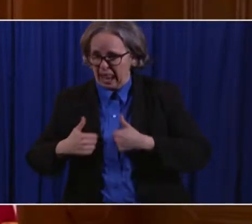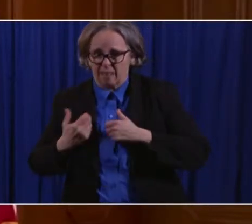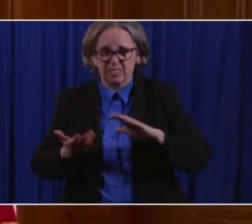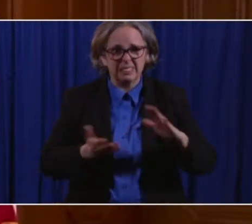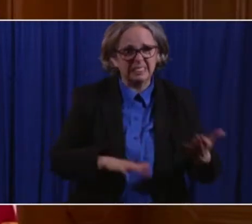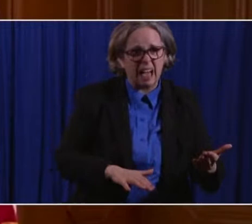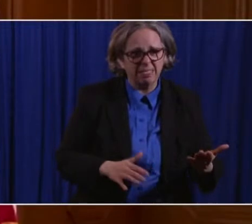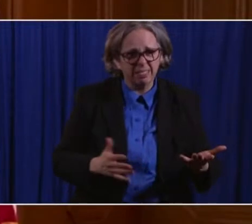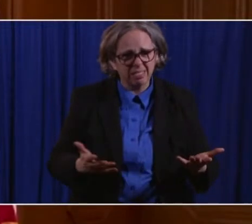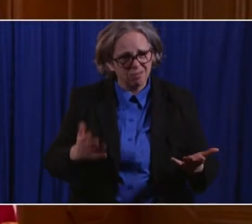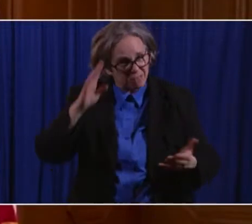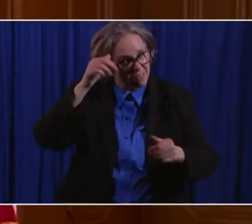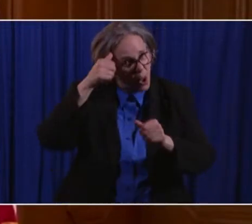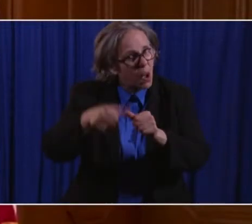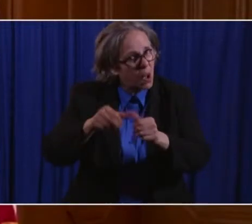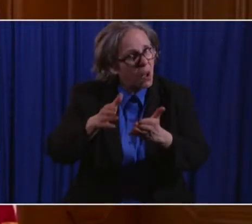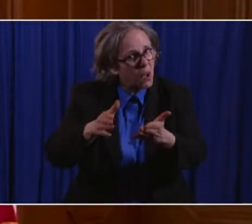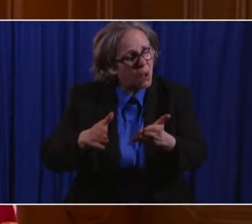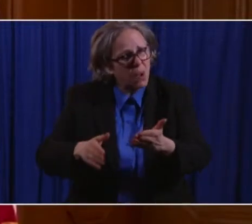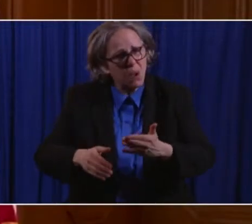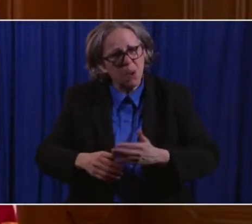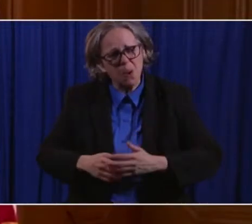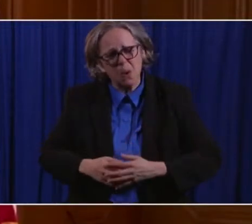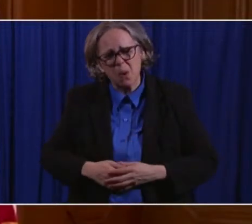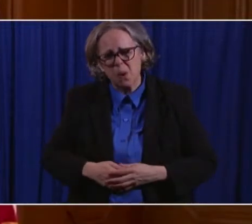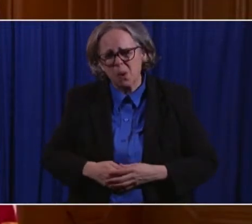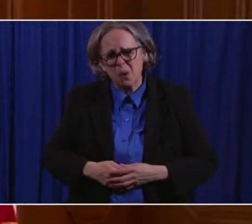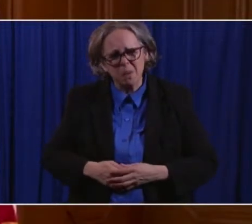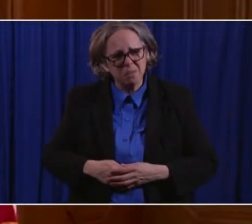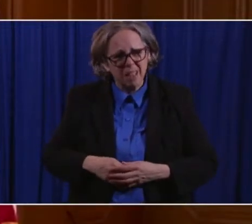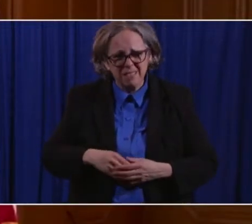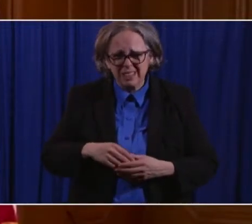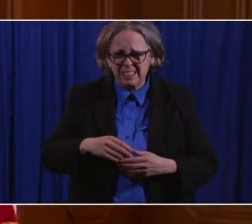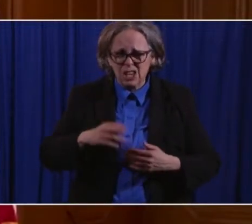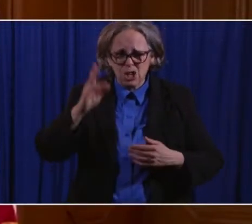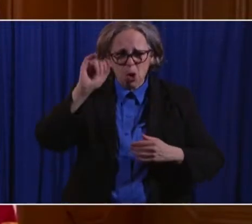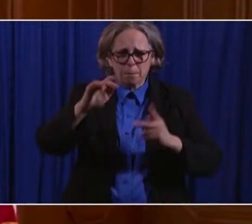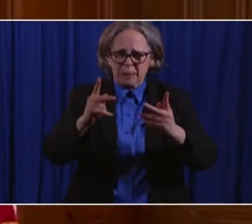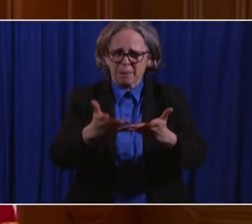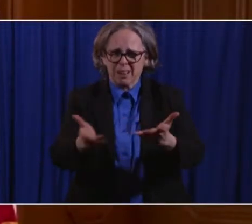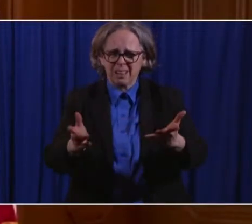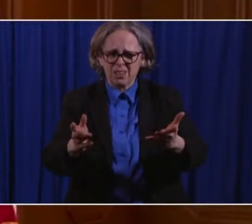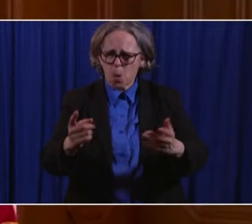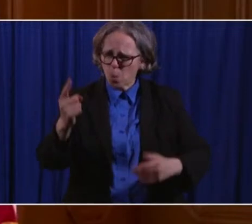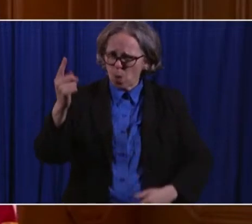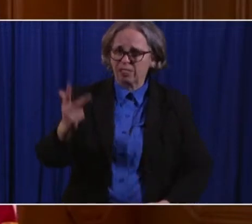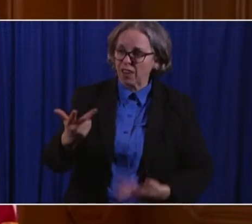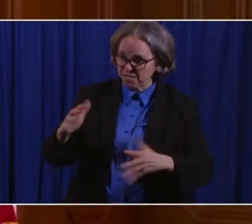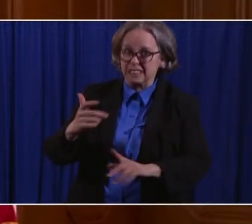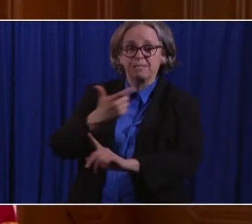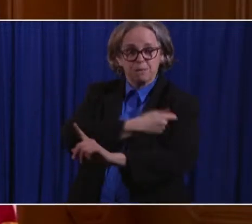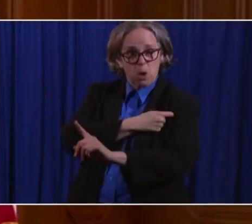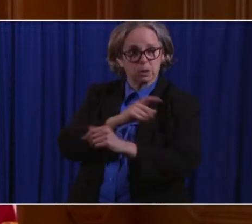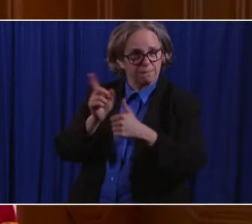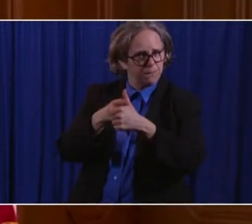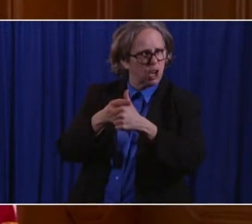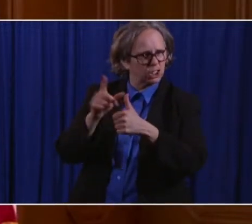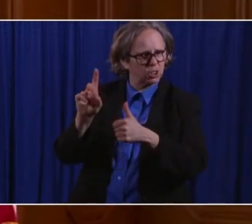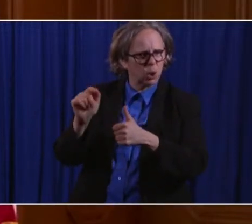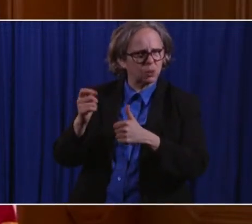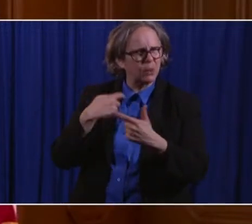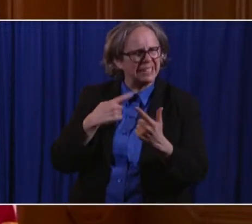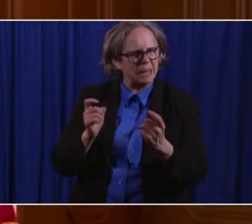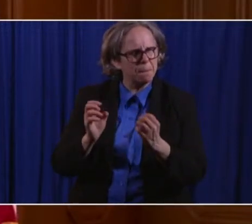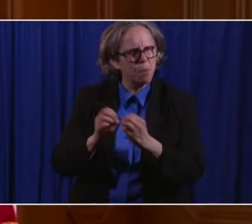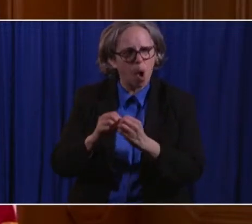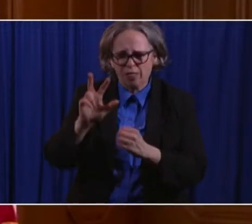Ohioans have now been vaccinated. We just have to keep moving as fast as we can to get more of our fellow citizens vaccinated and